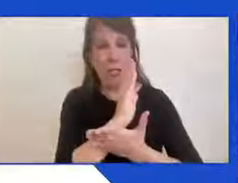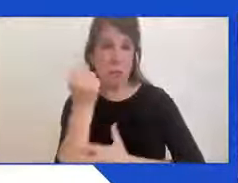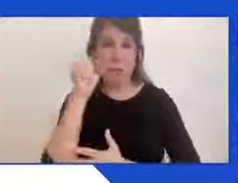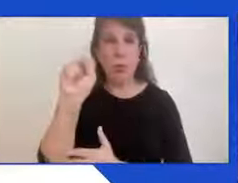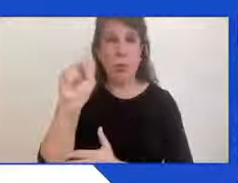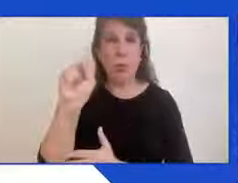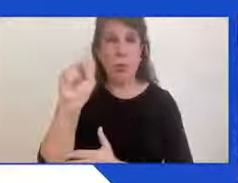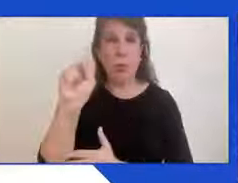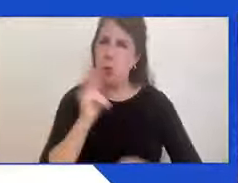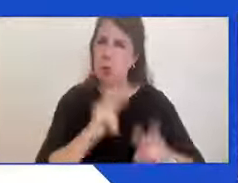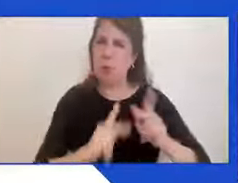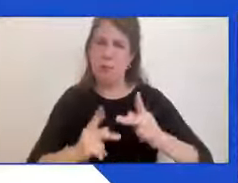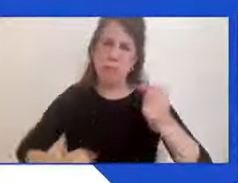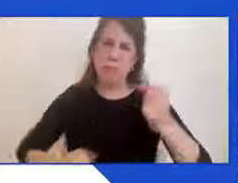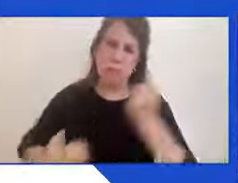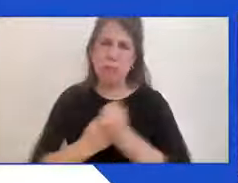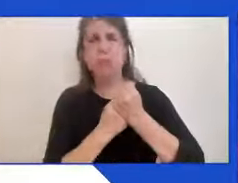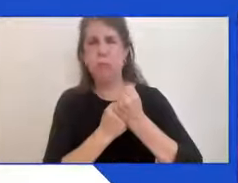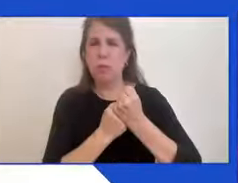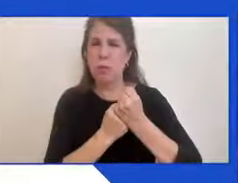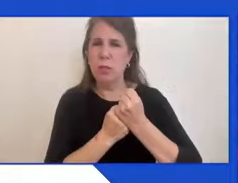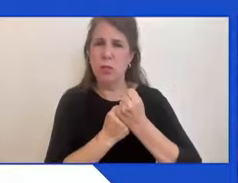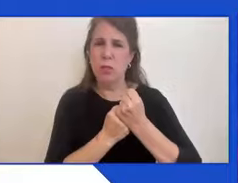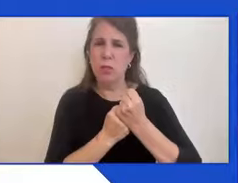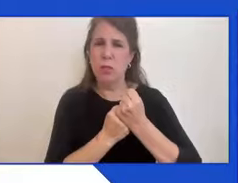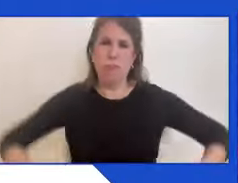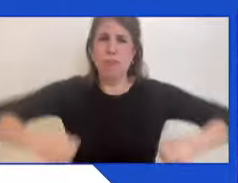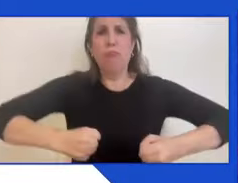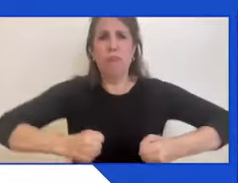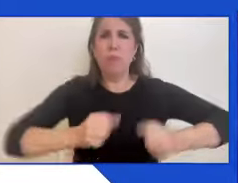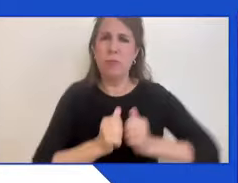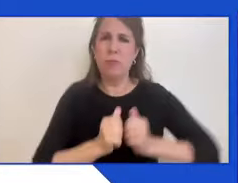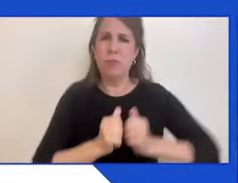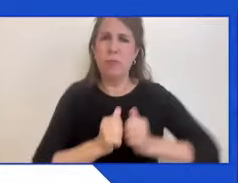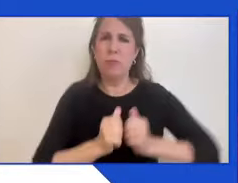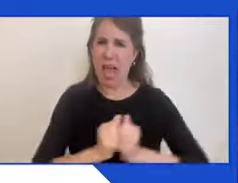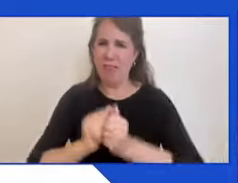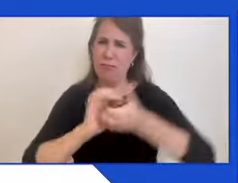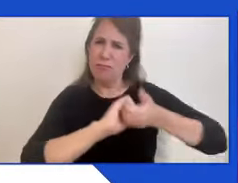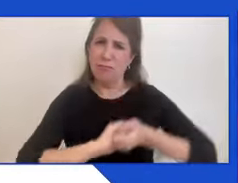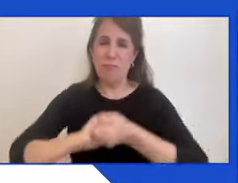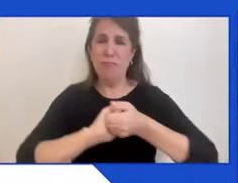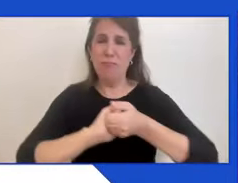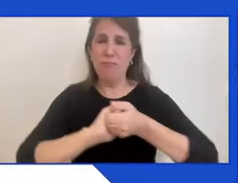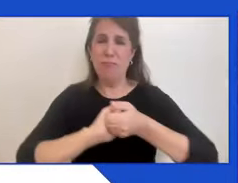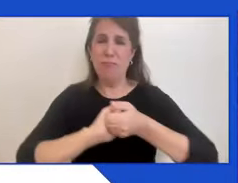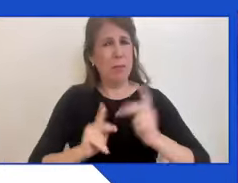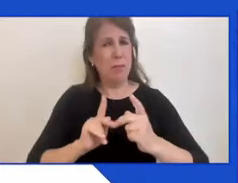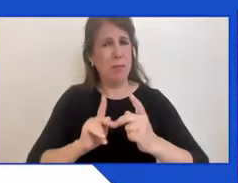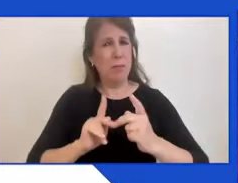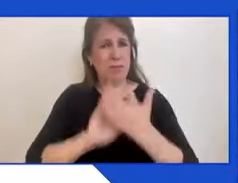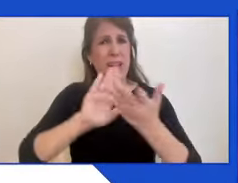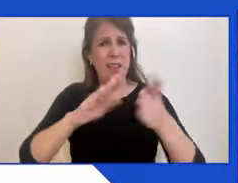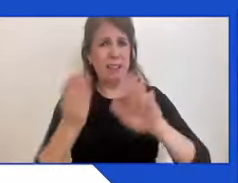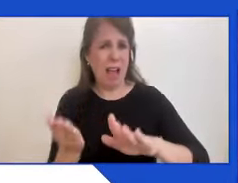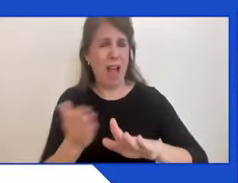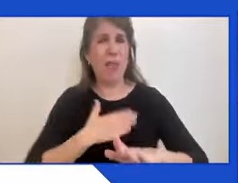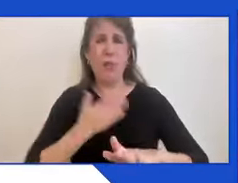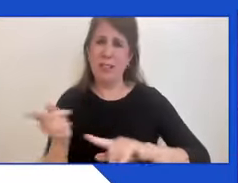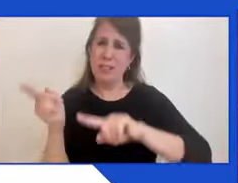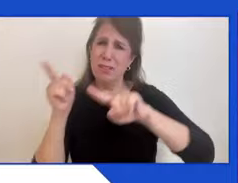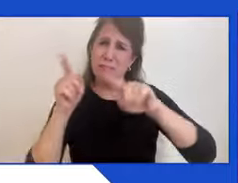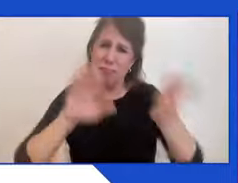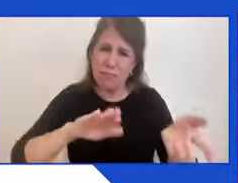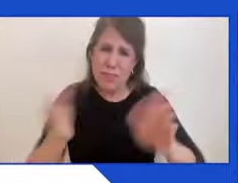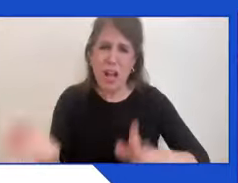movement. Walking arm in arm, facing death, going to jail,